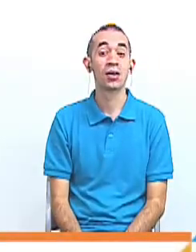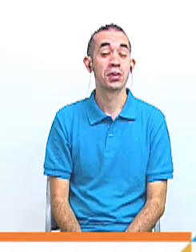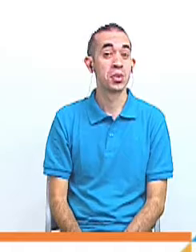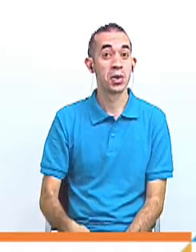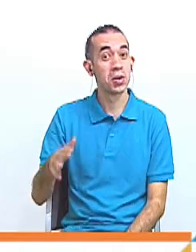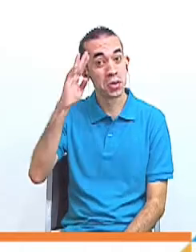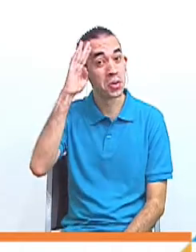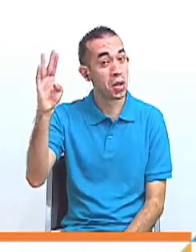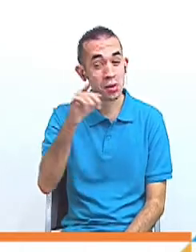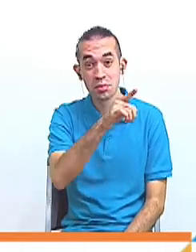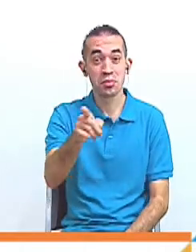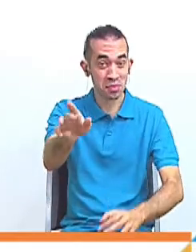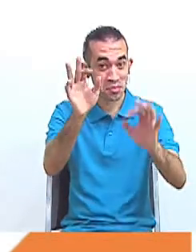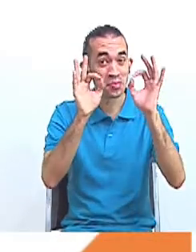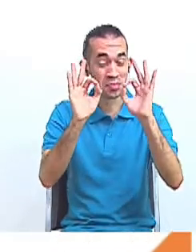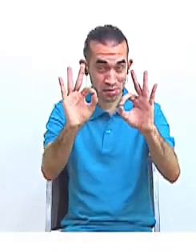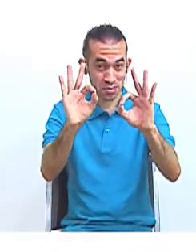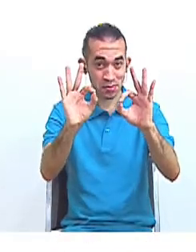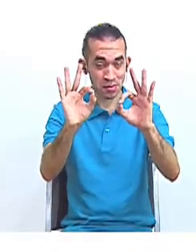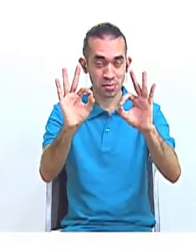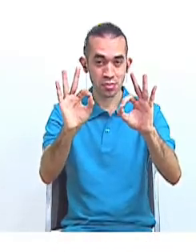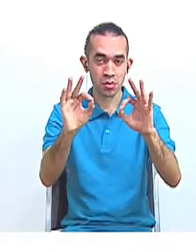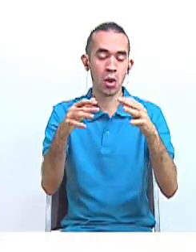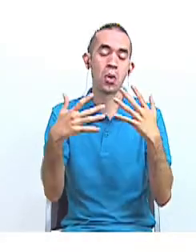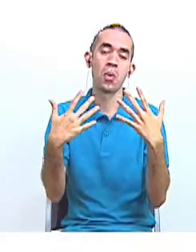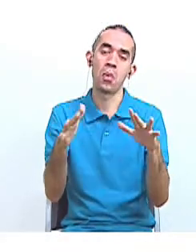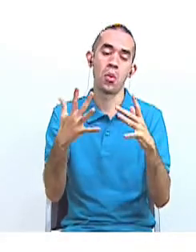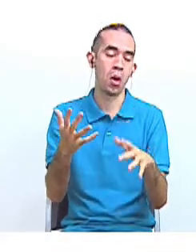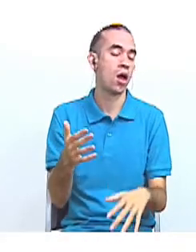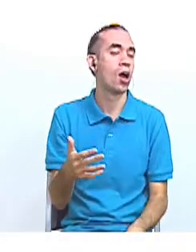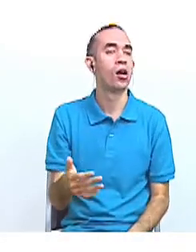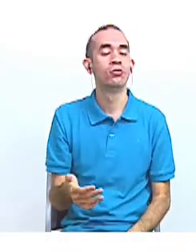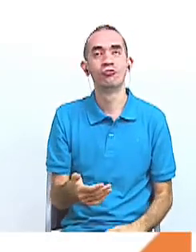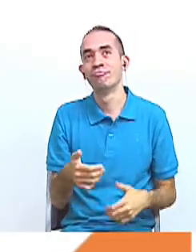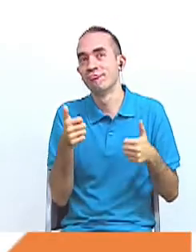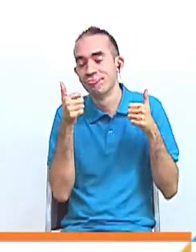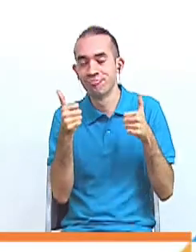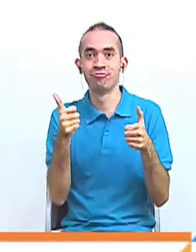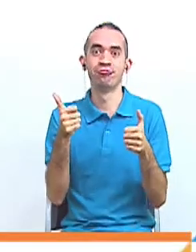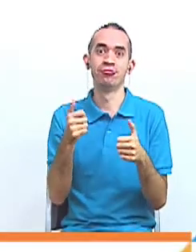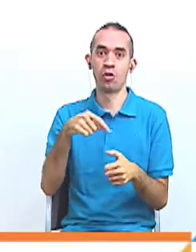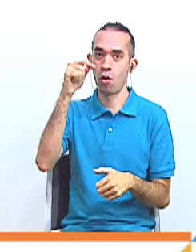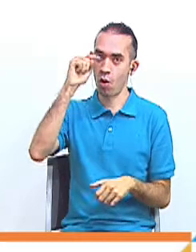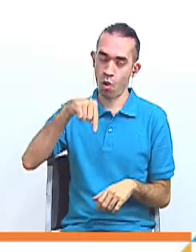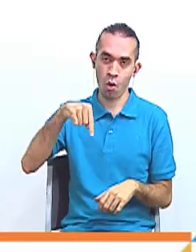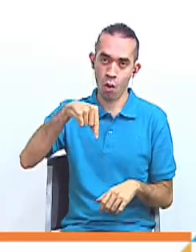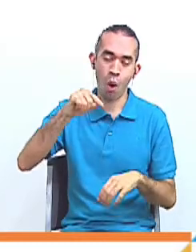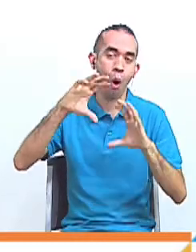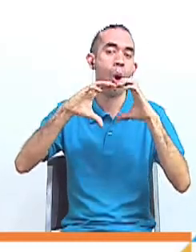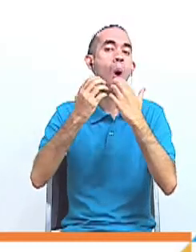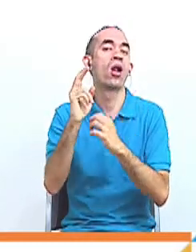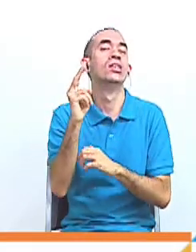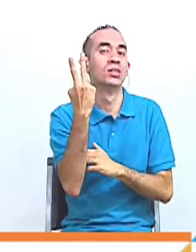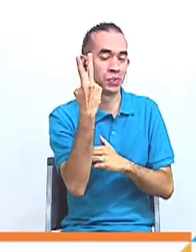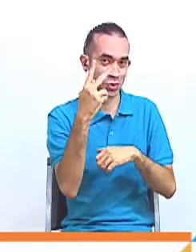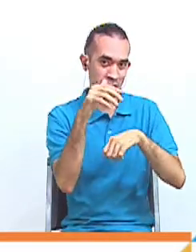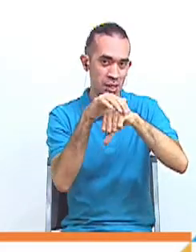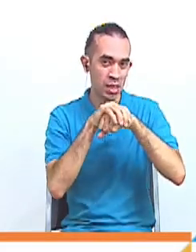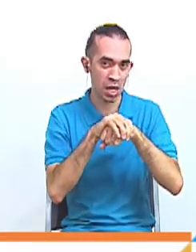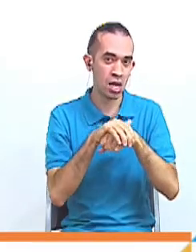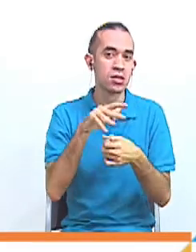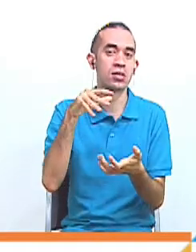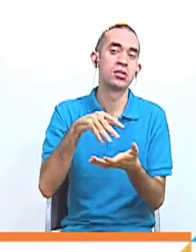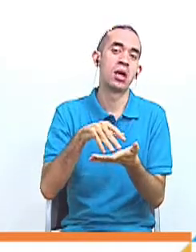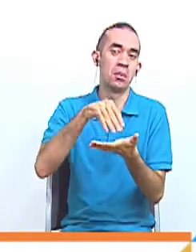Hi there, how are you today? It's a great pleasure to have you here in our second English class in Aprendo en Casa. I